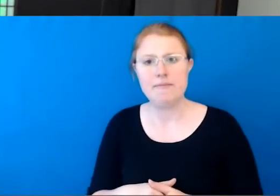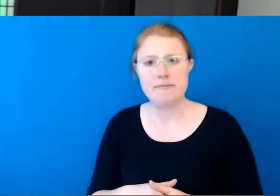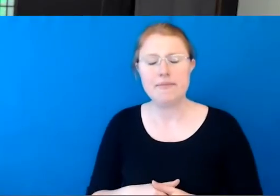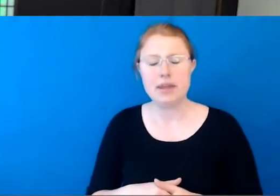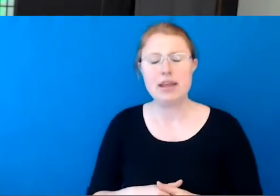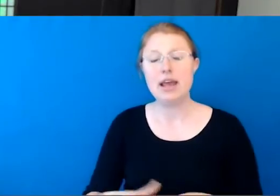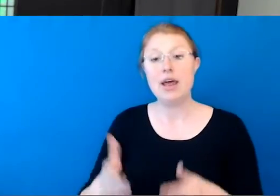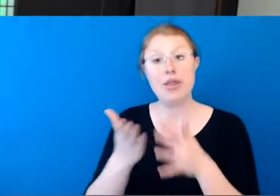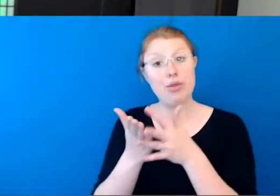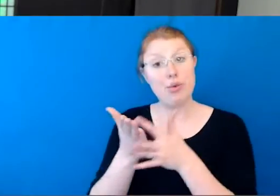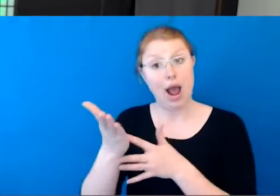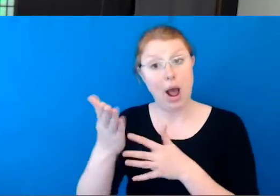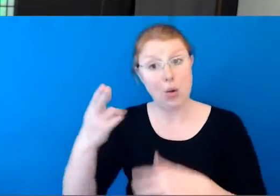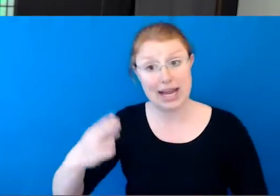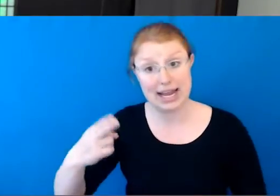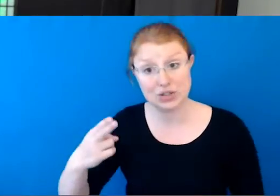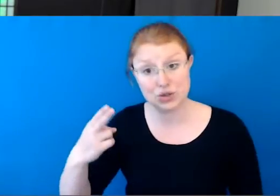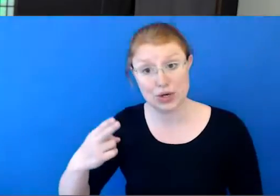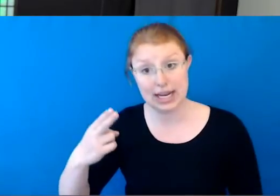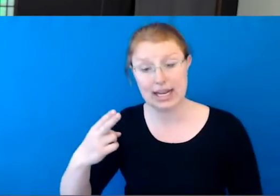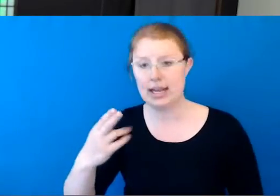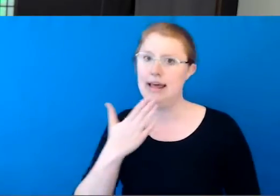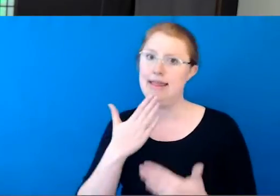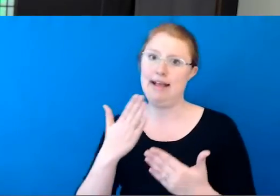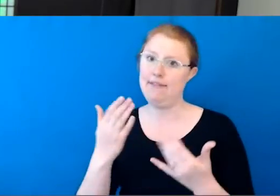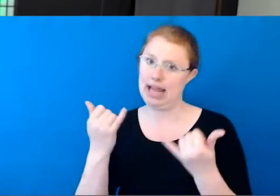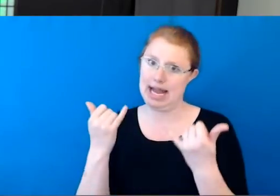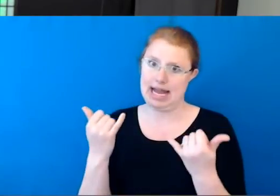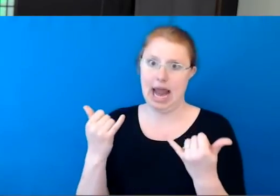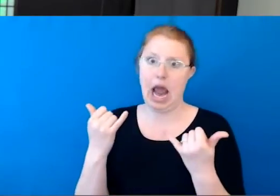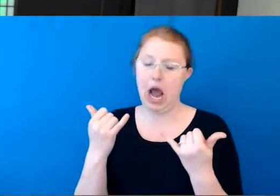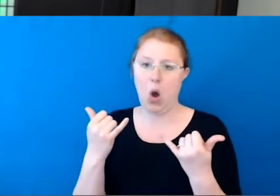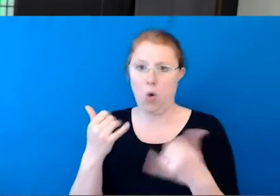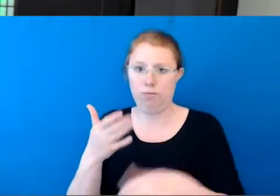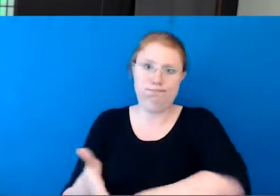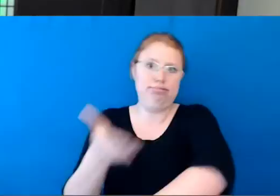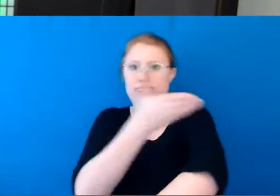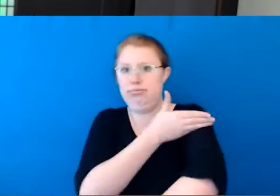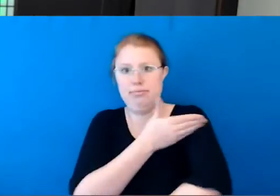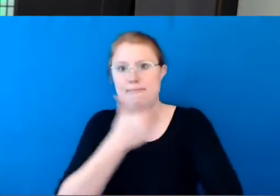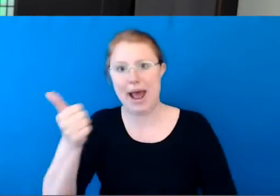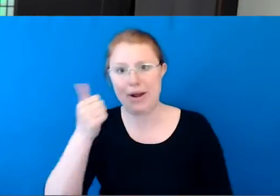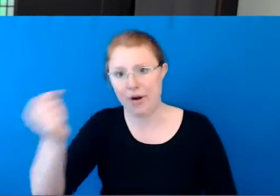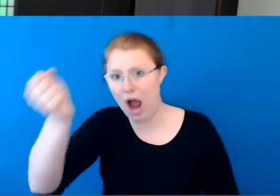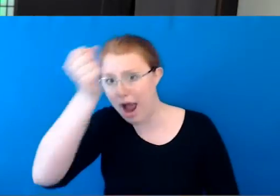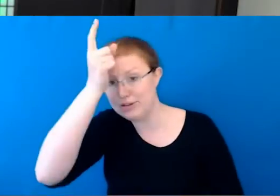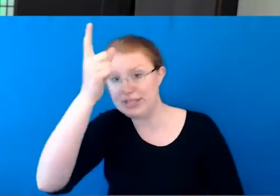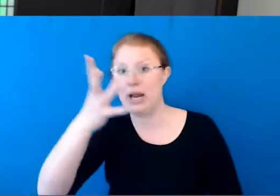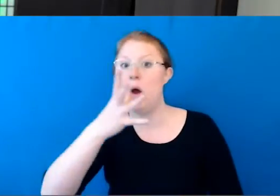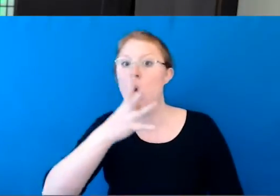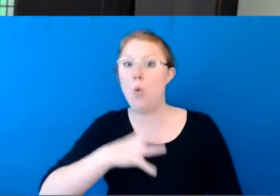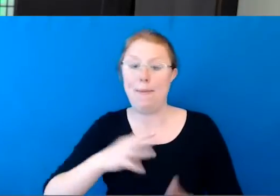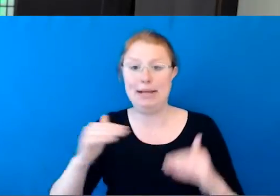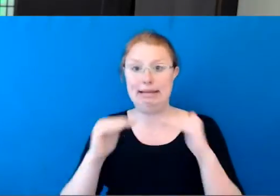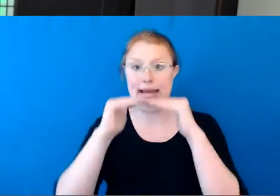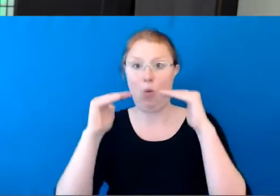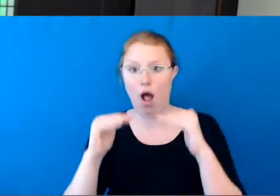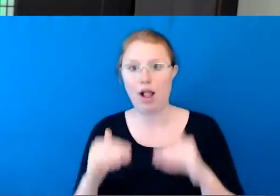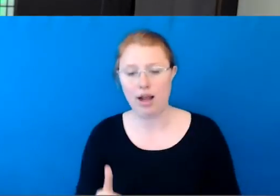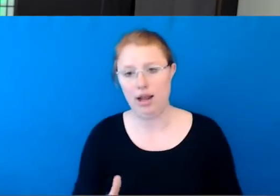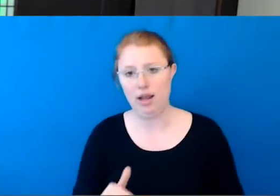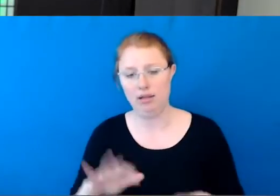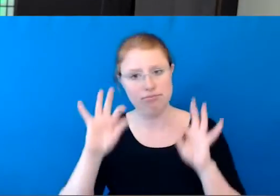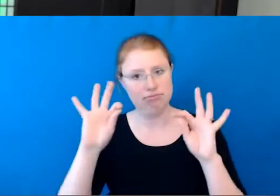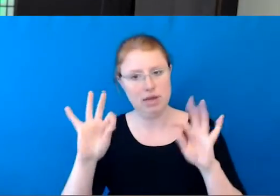And throughout history, thankfully now, as we are growing in our understanding of equality of the genders,